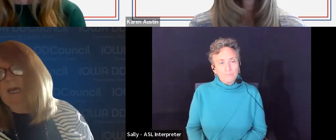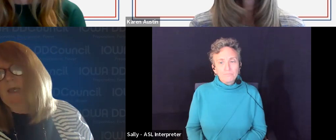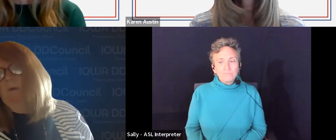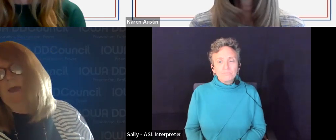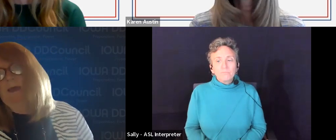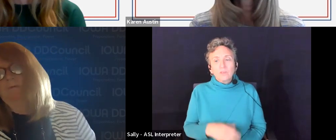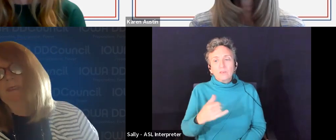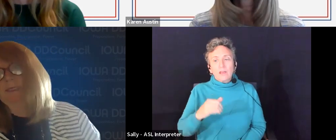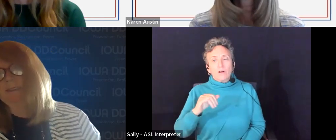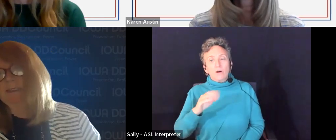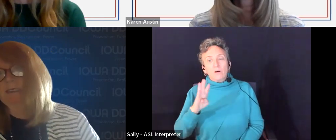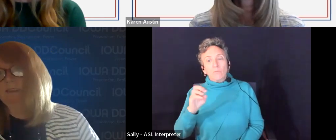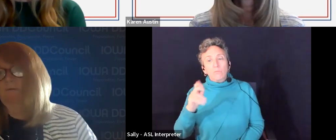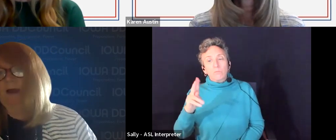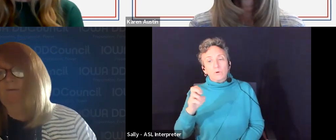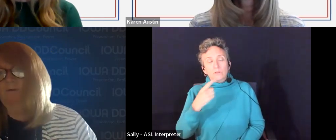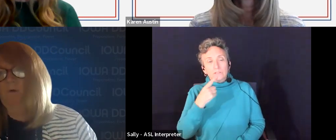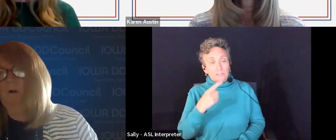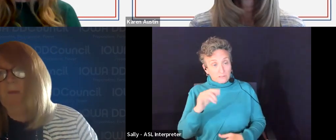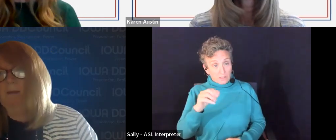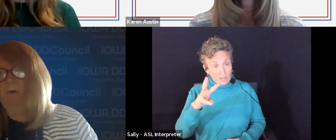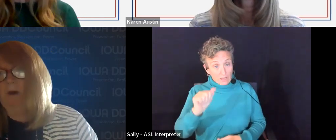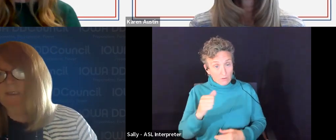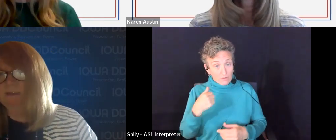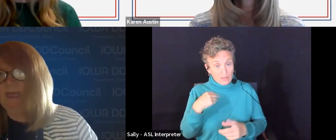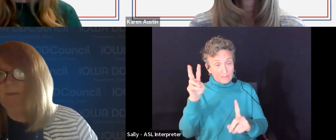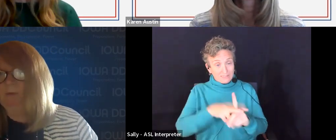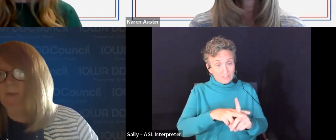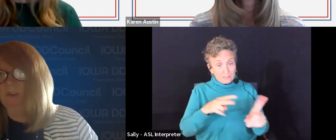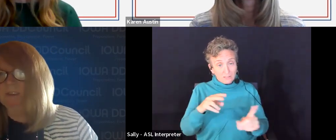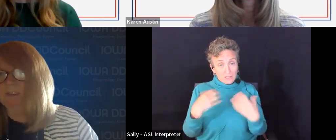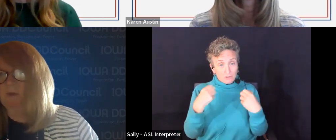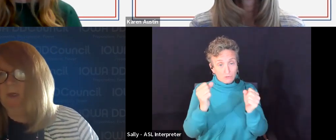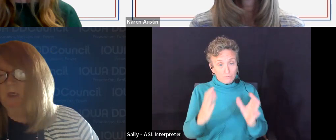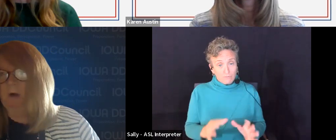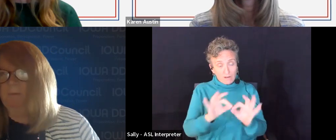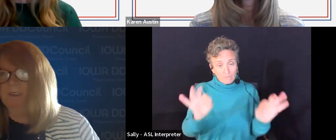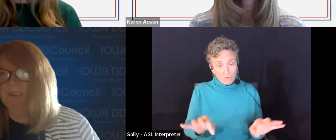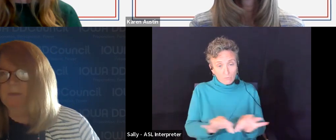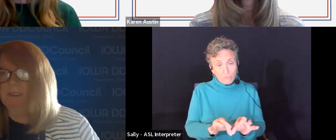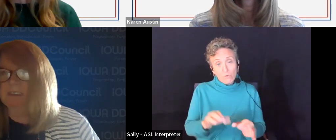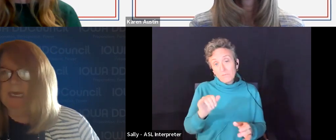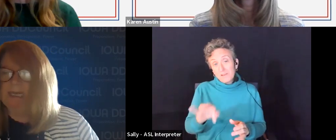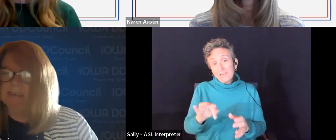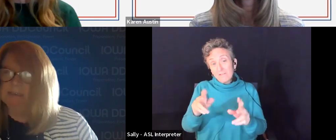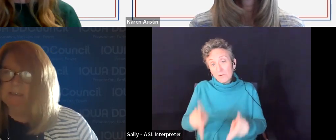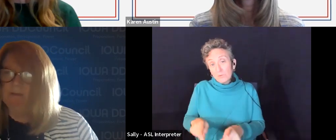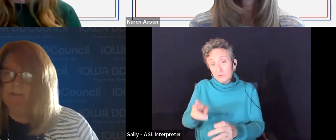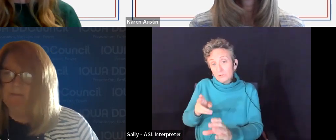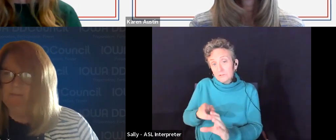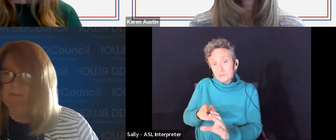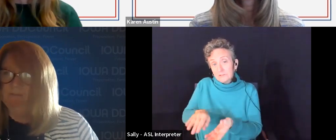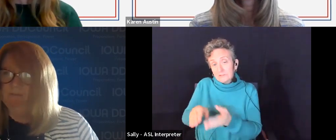Okay, does Iowa have a designated survivor form and process applicable to a situation where a participant